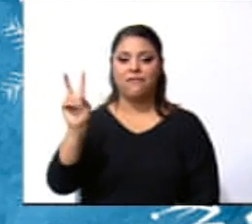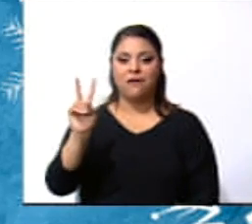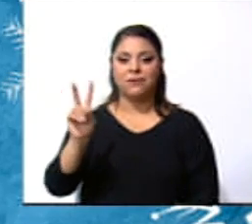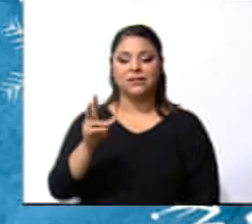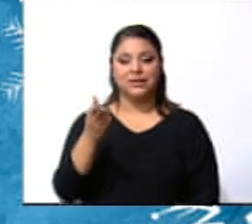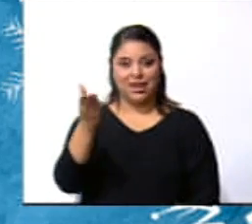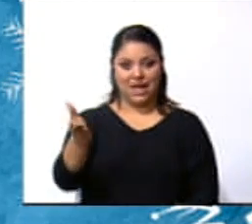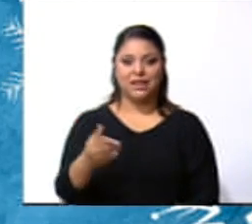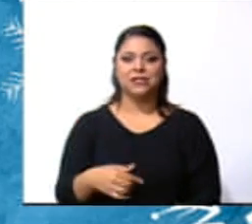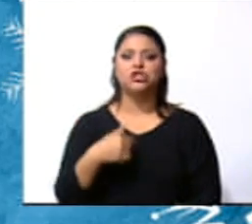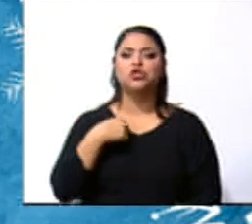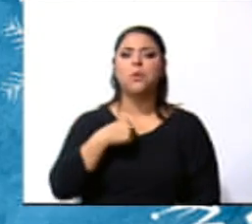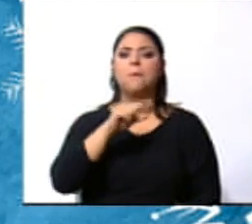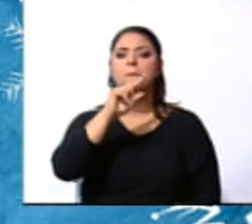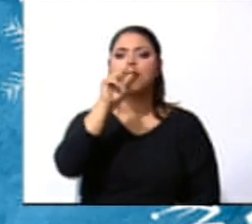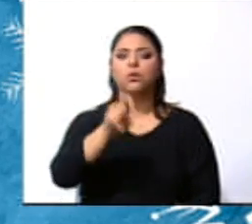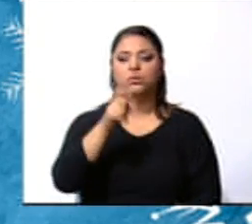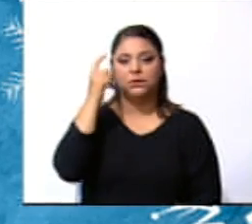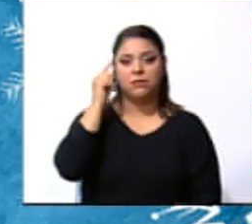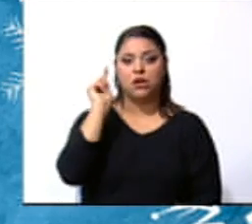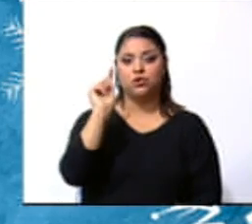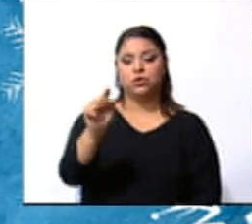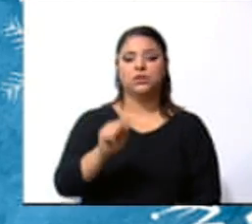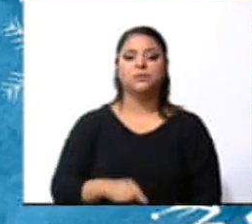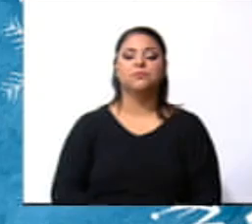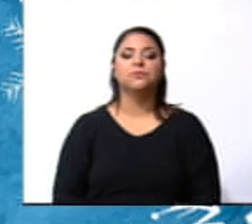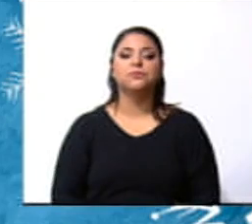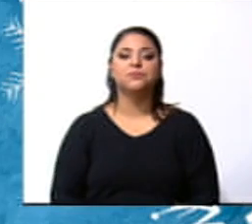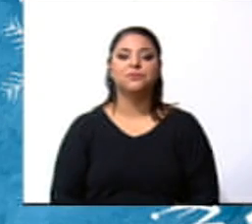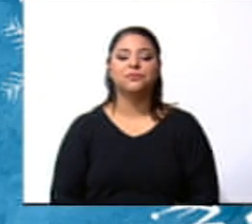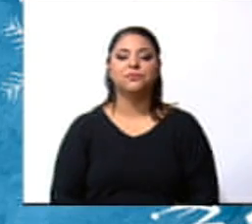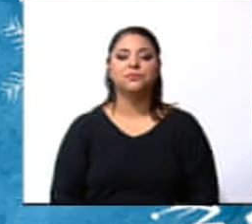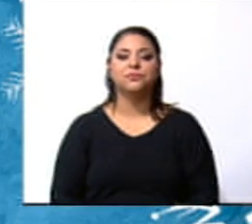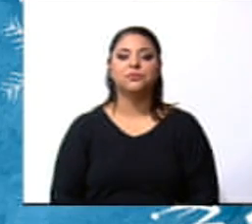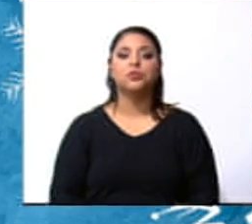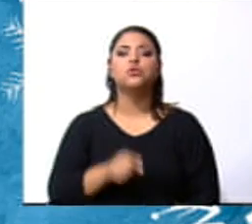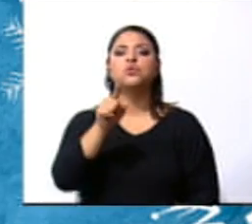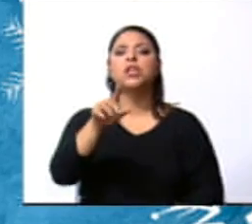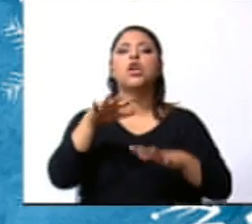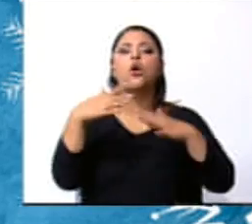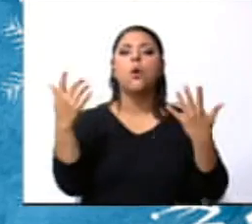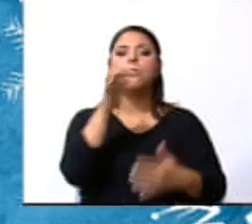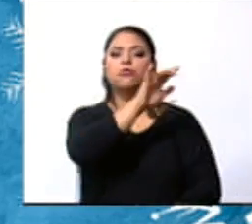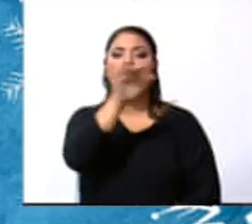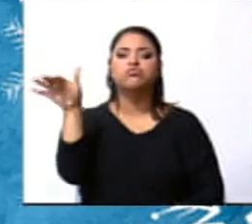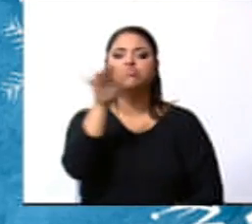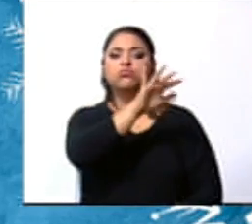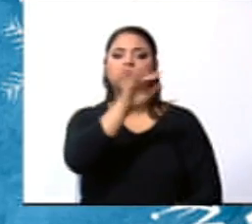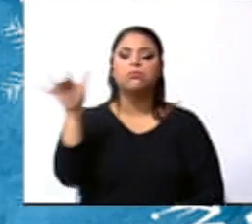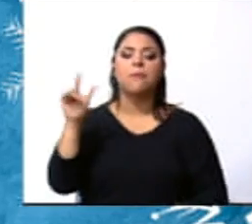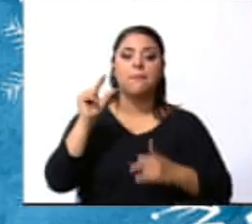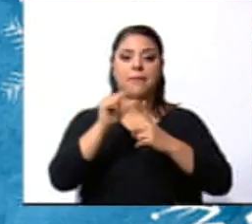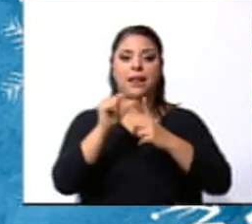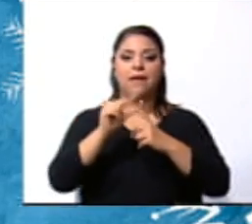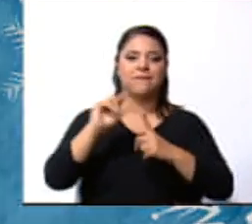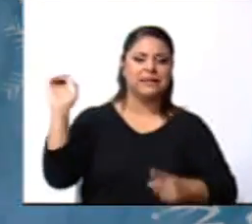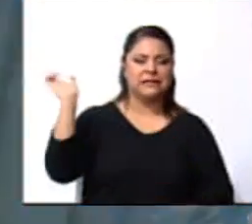I have a question for you. How do you spell the word emergency? Hello,